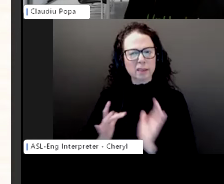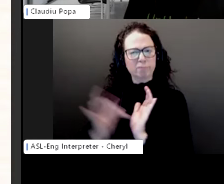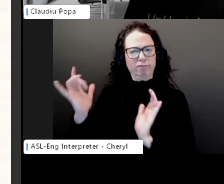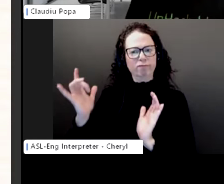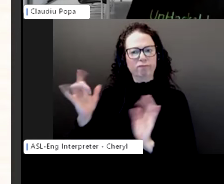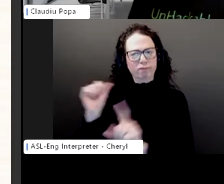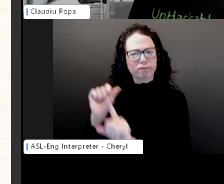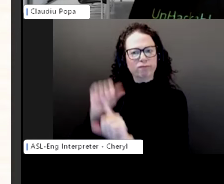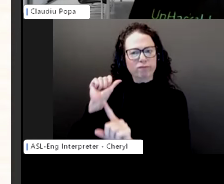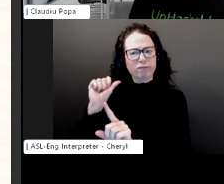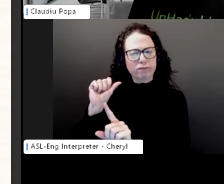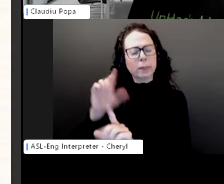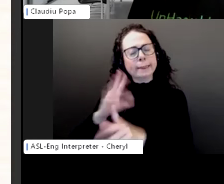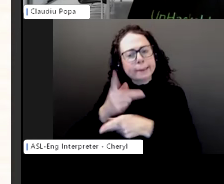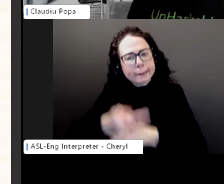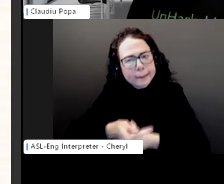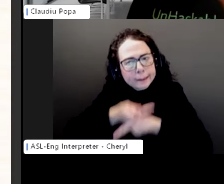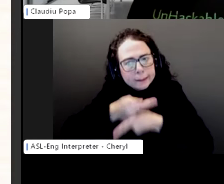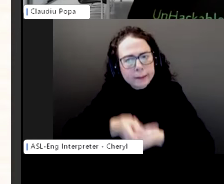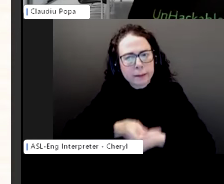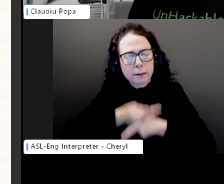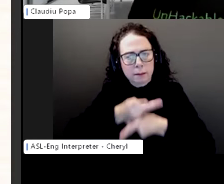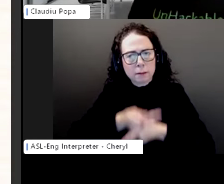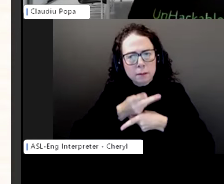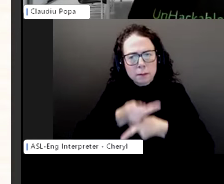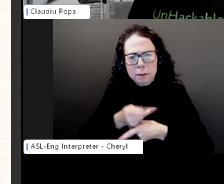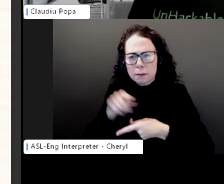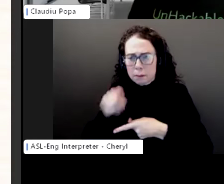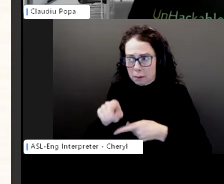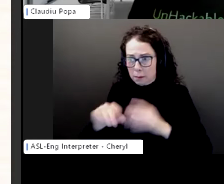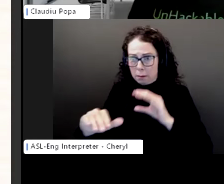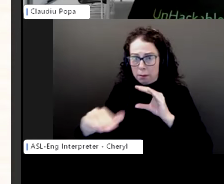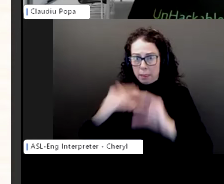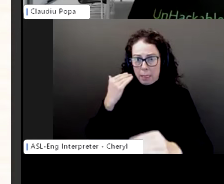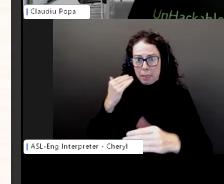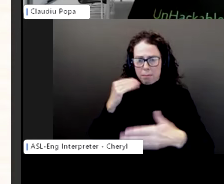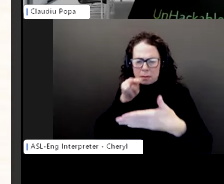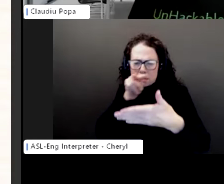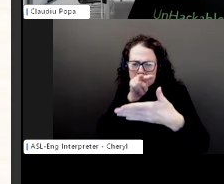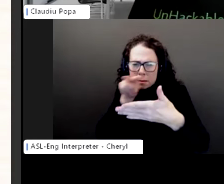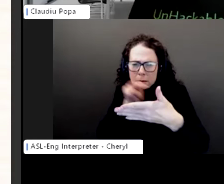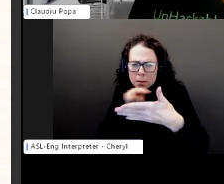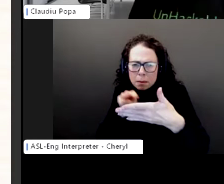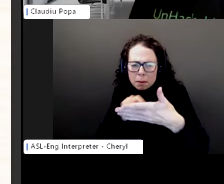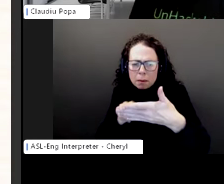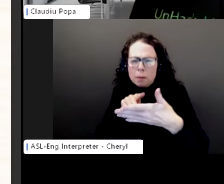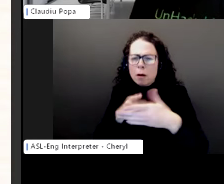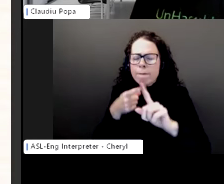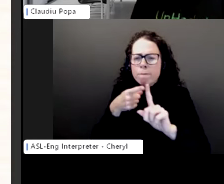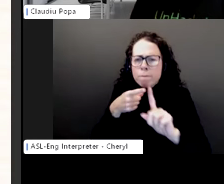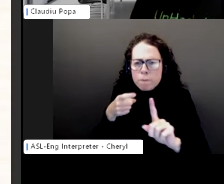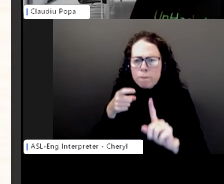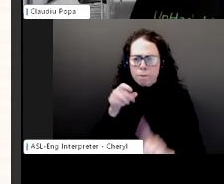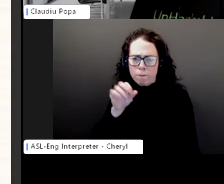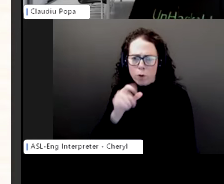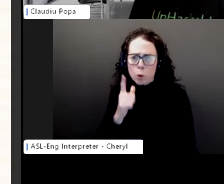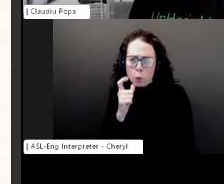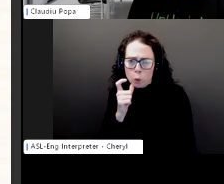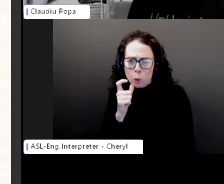they cannot change, which are the from addresses, for example, at the top of the